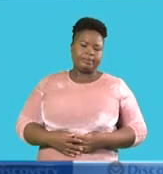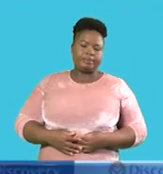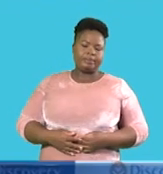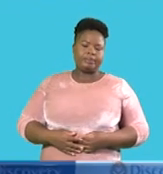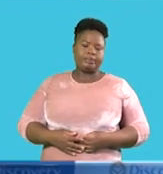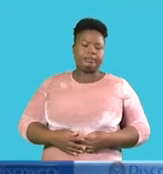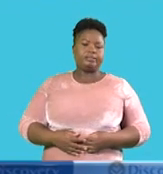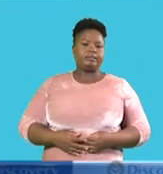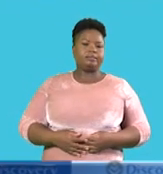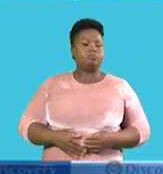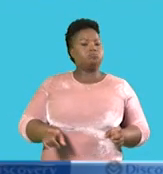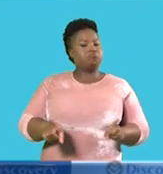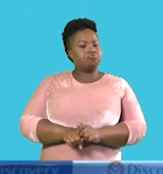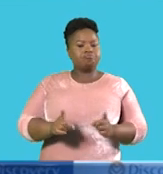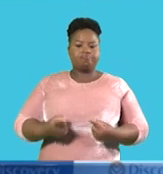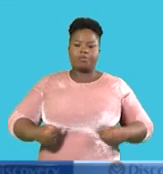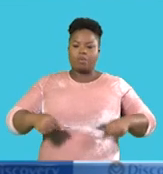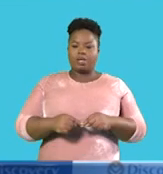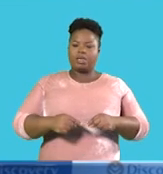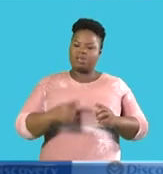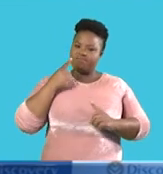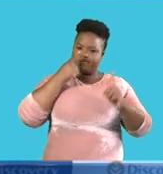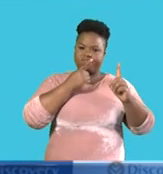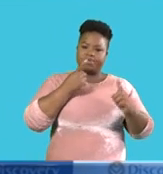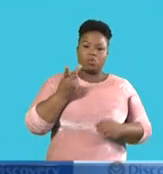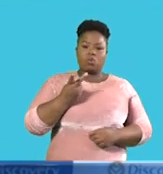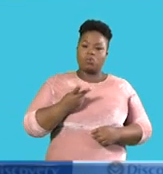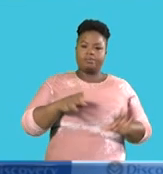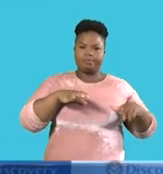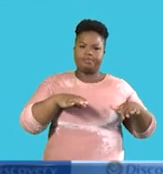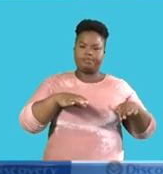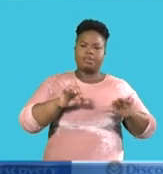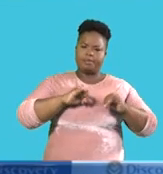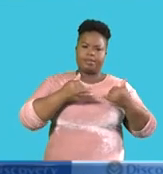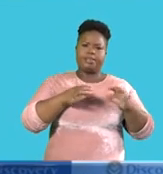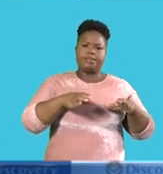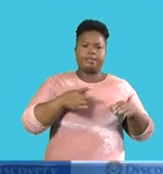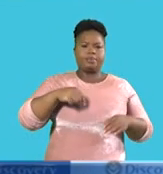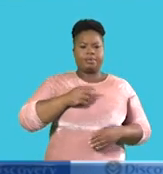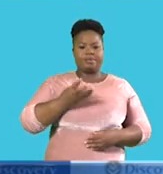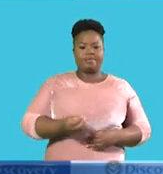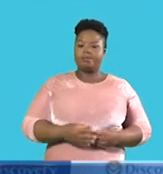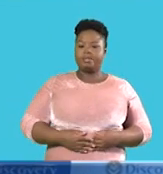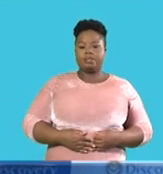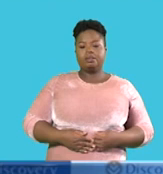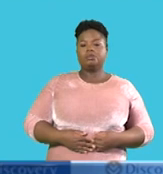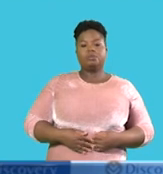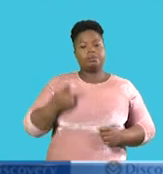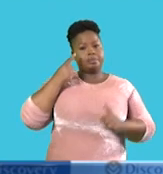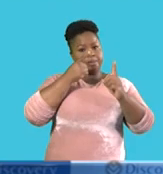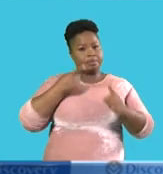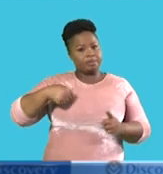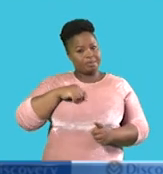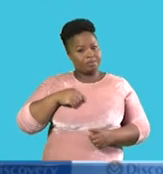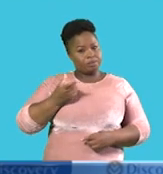It also, you know, we're a purpose-driven brand and a purpose-driven a company. Our core purpose is